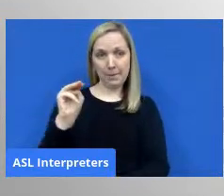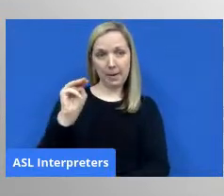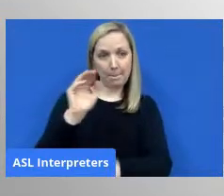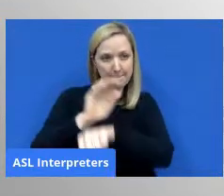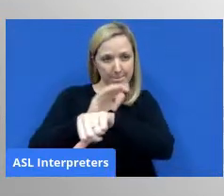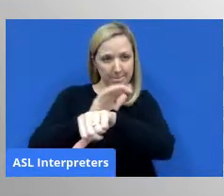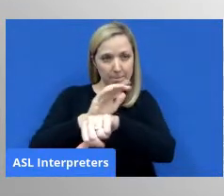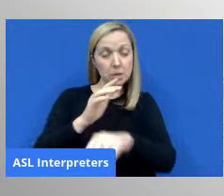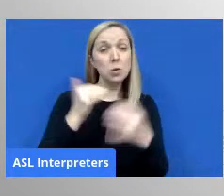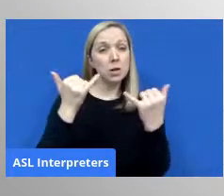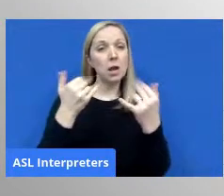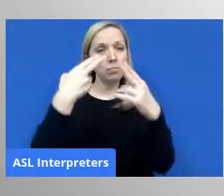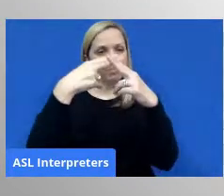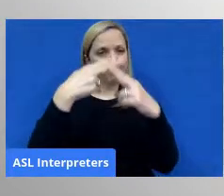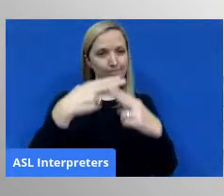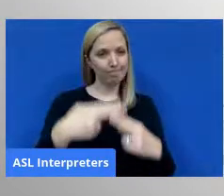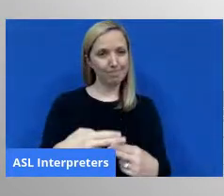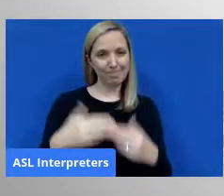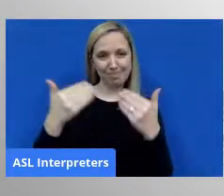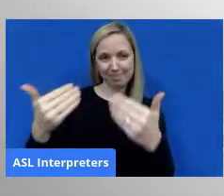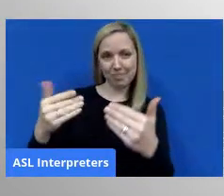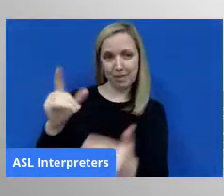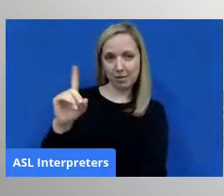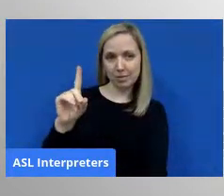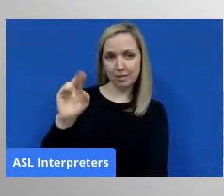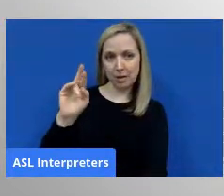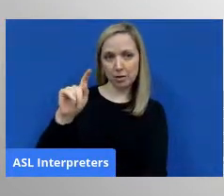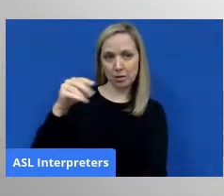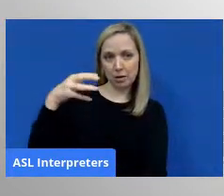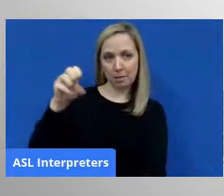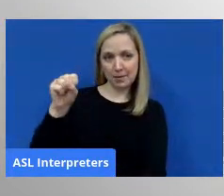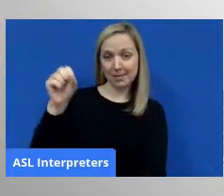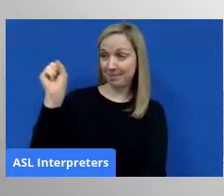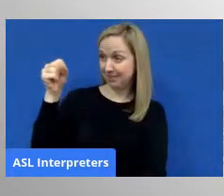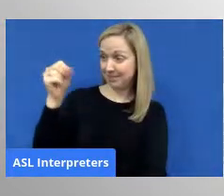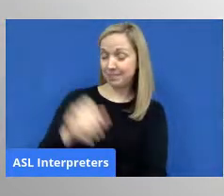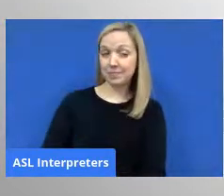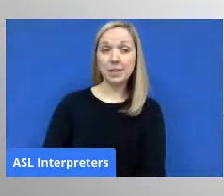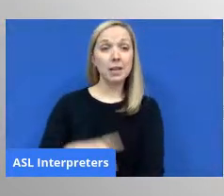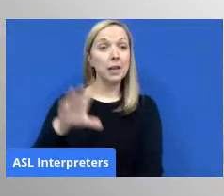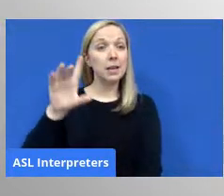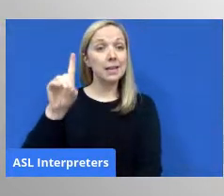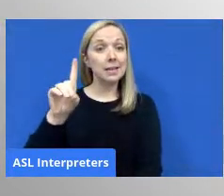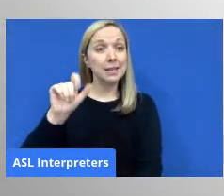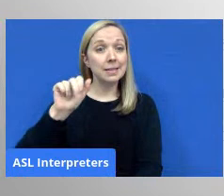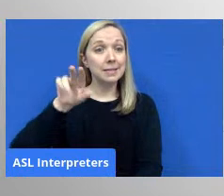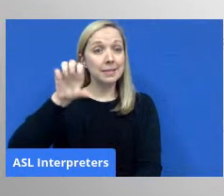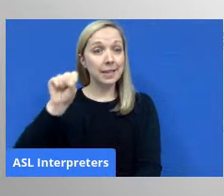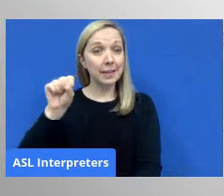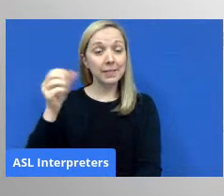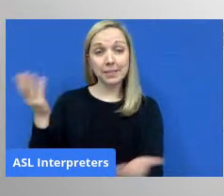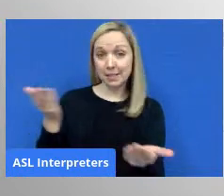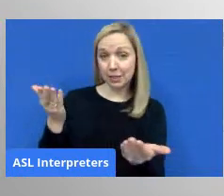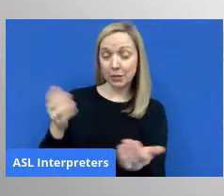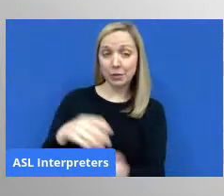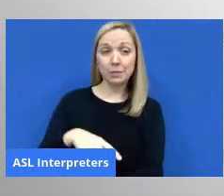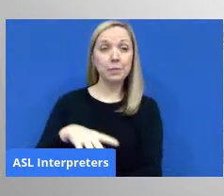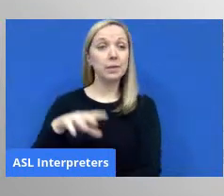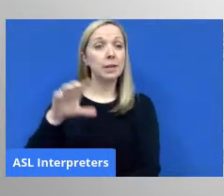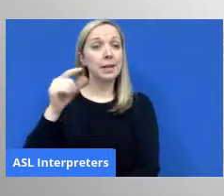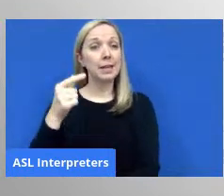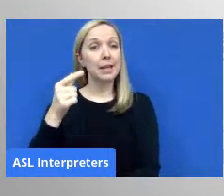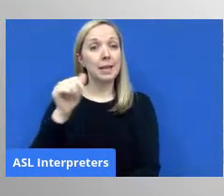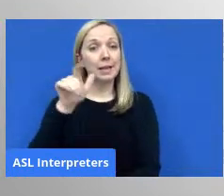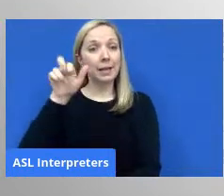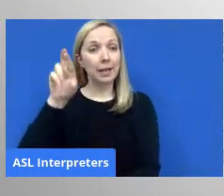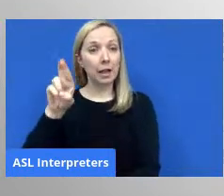would conduct our roll call. Yes, ma'am. Mr. Davis. Here. Ms.